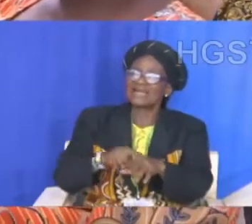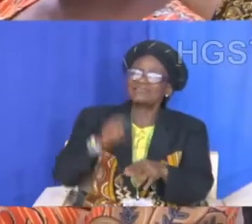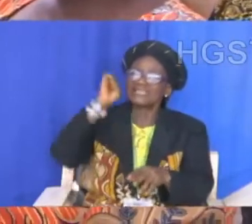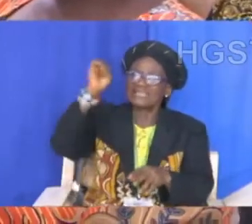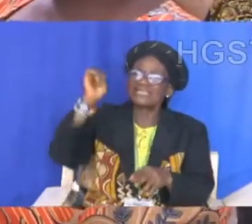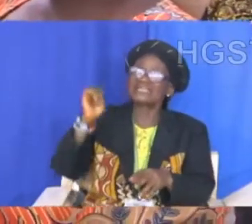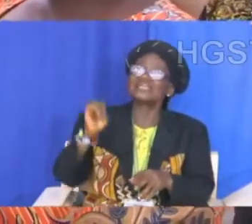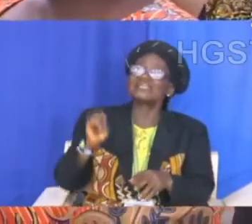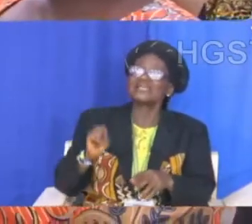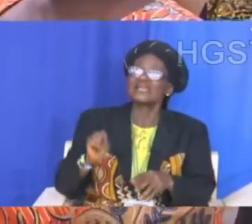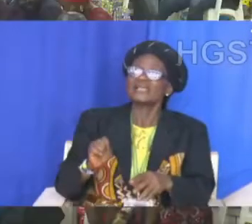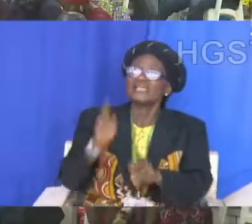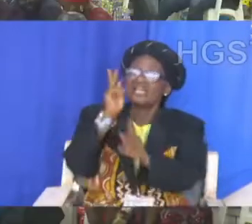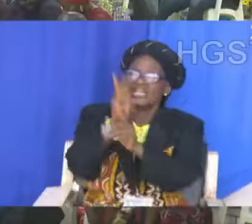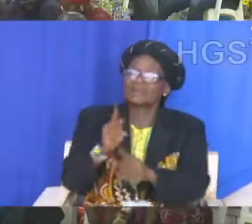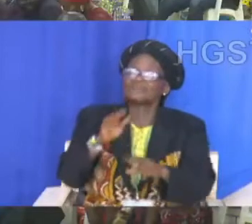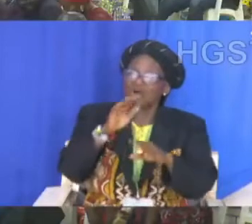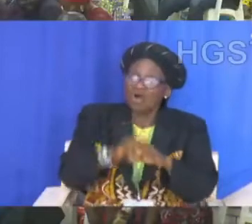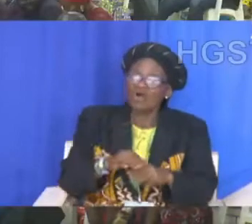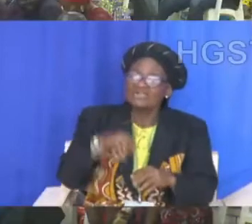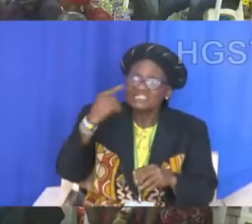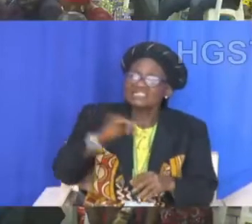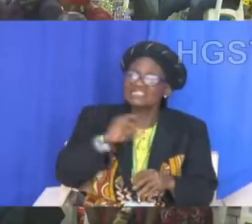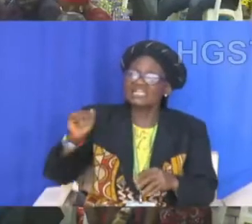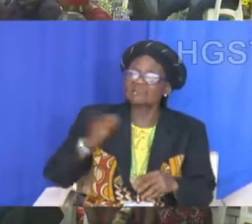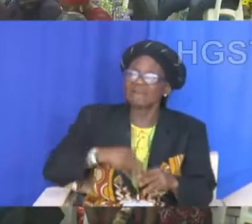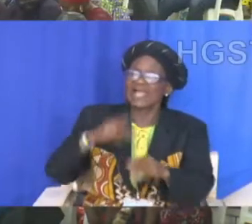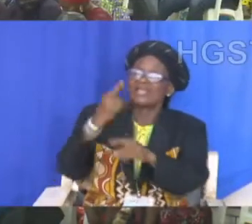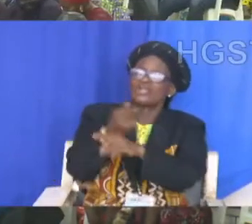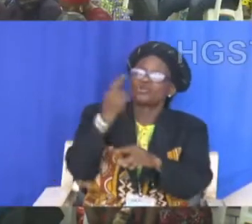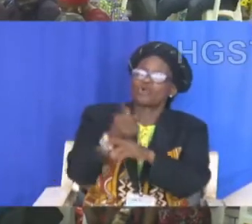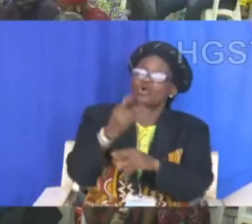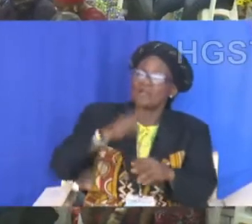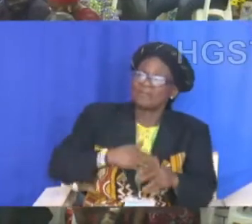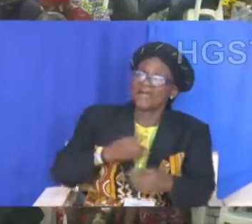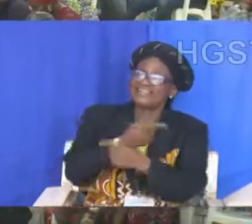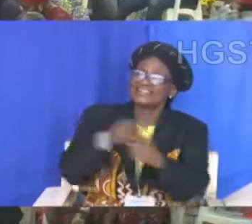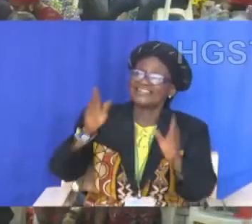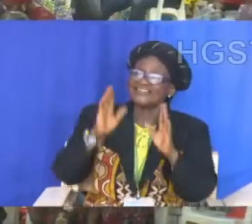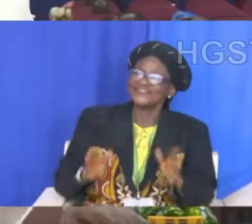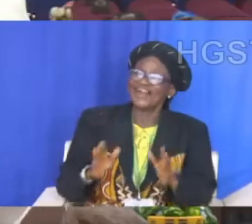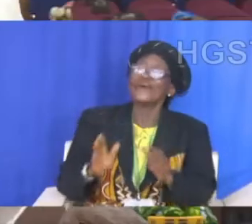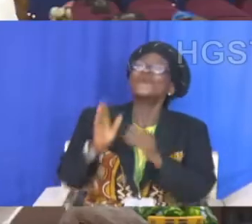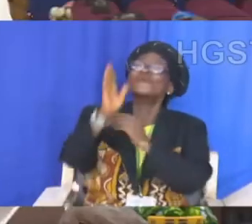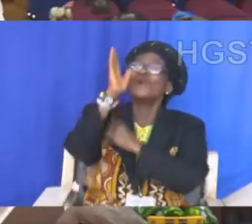my rock, my deliverer, my God was already standing.